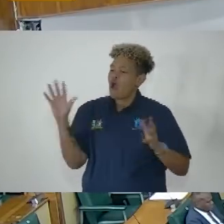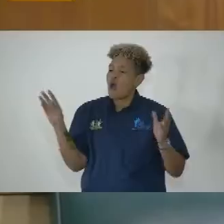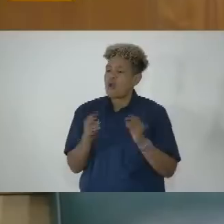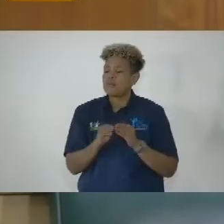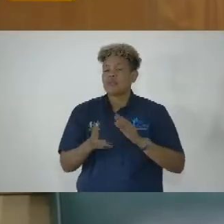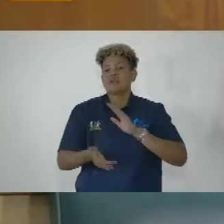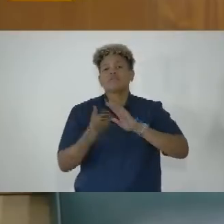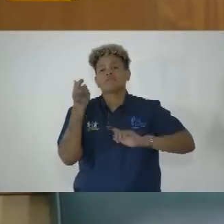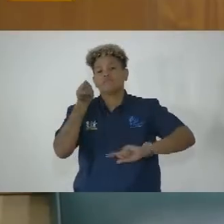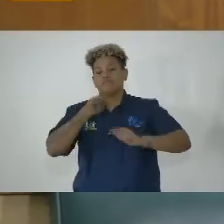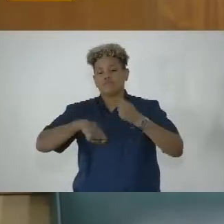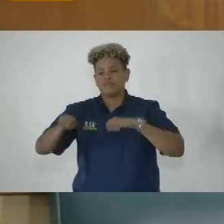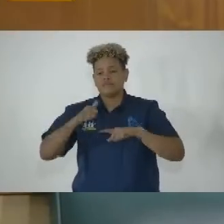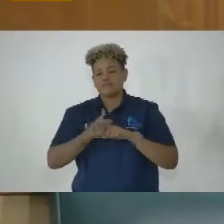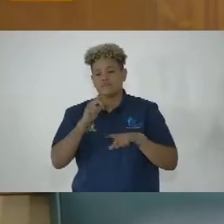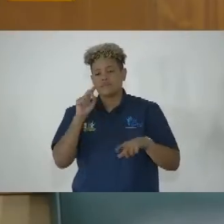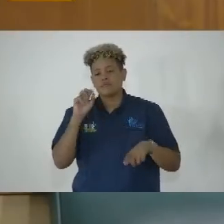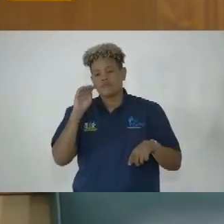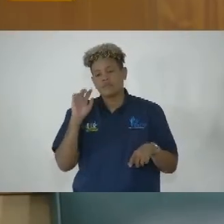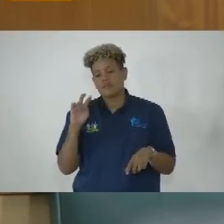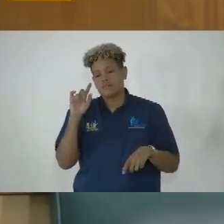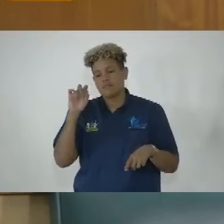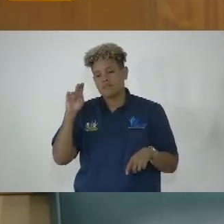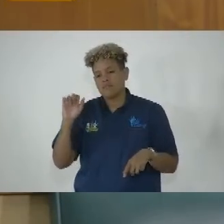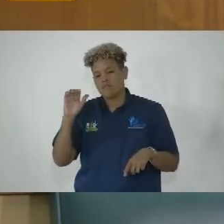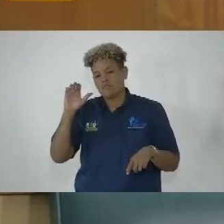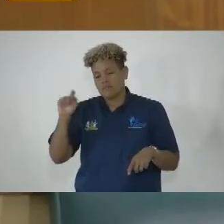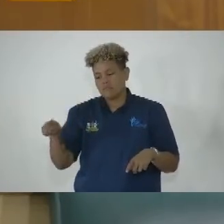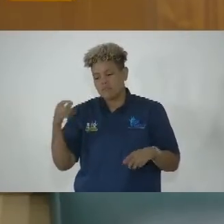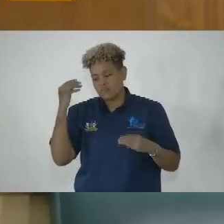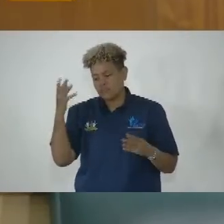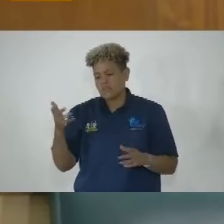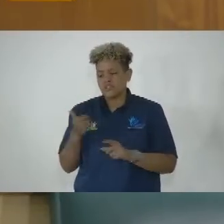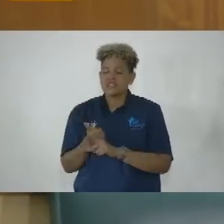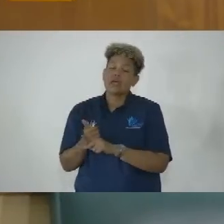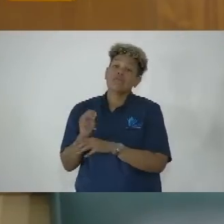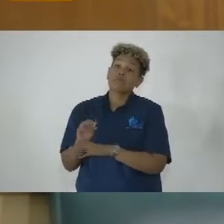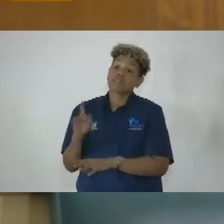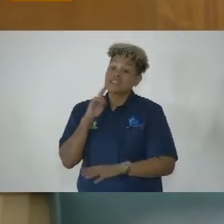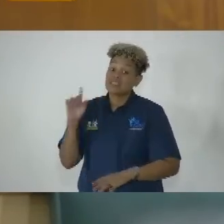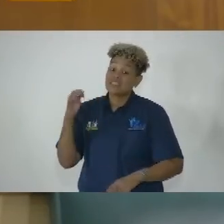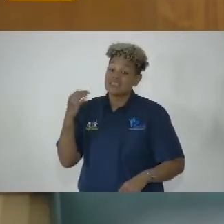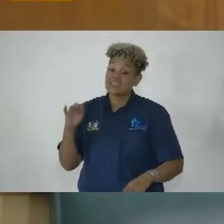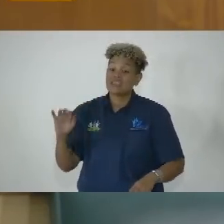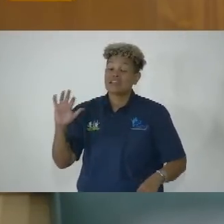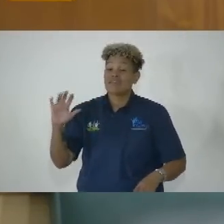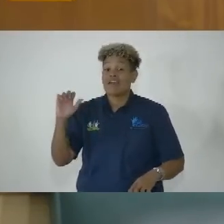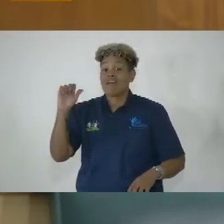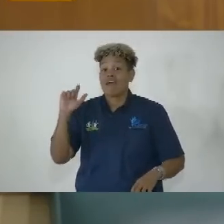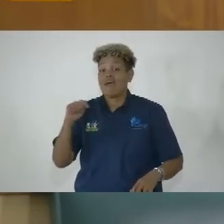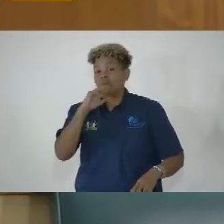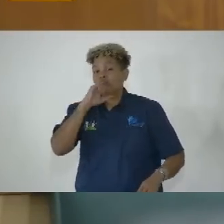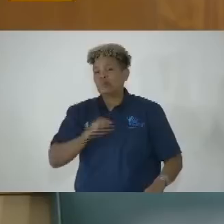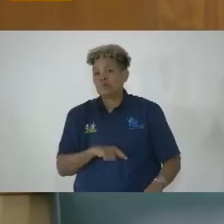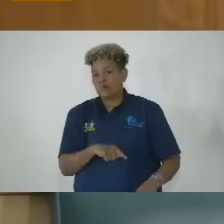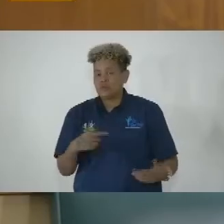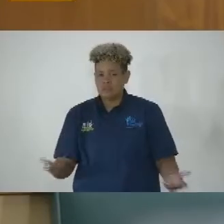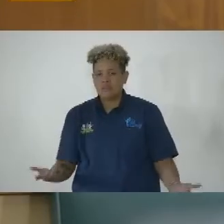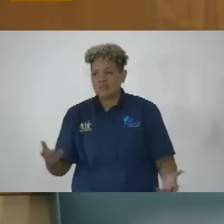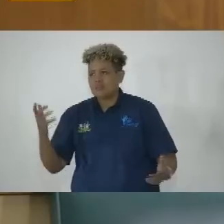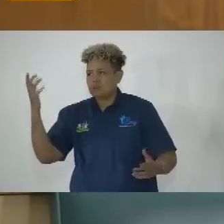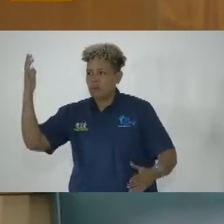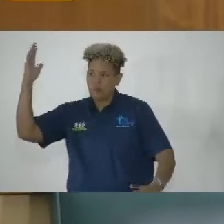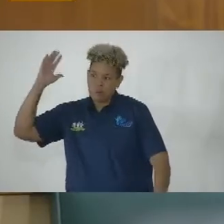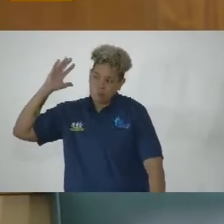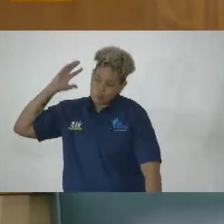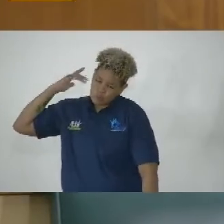overhaul of the Domestic Violence Act. You said it yourself, Minister. That's a 1995 act. Decades